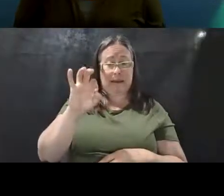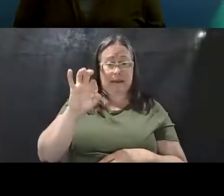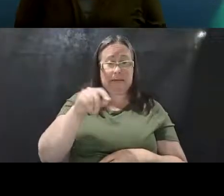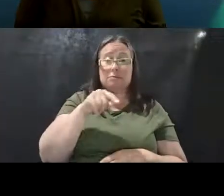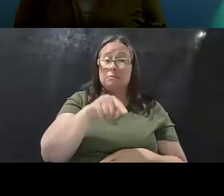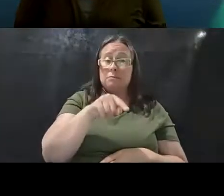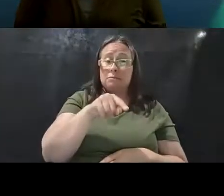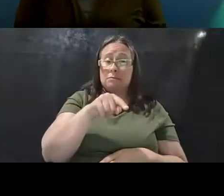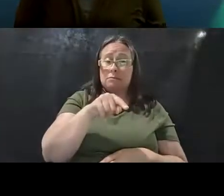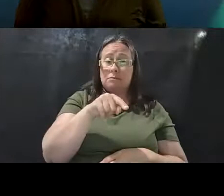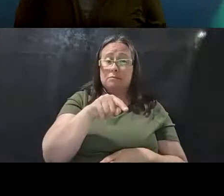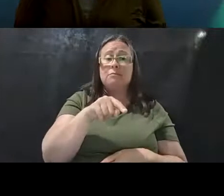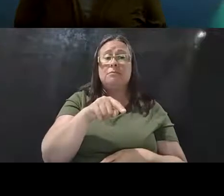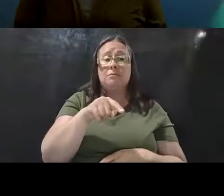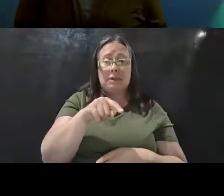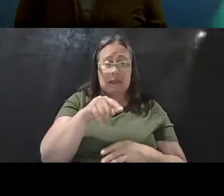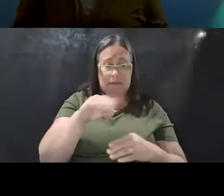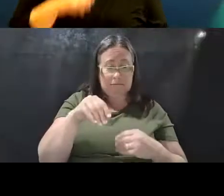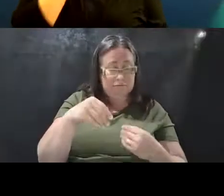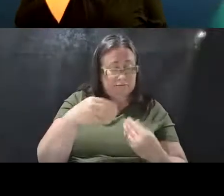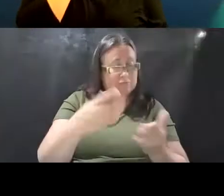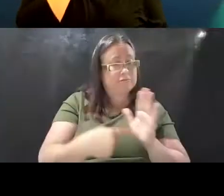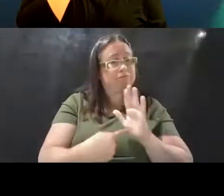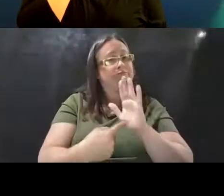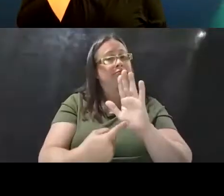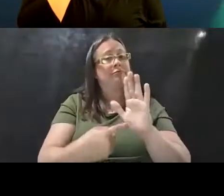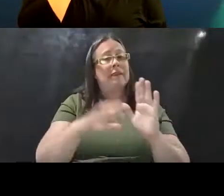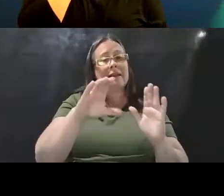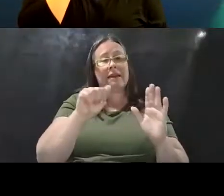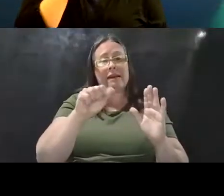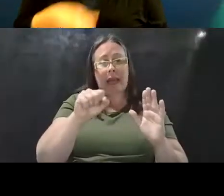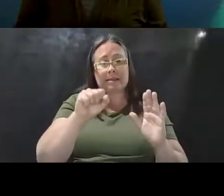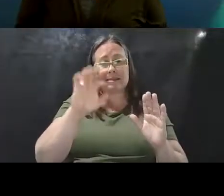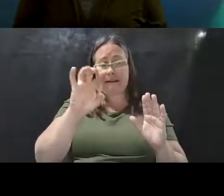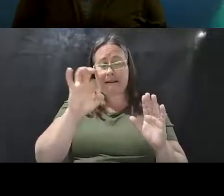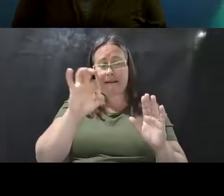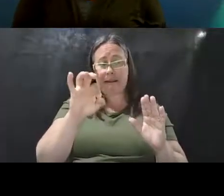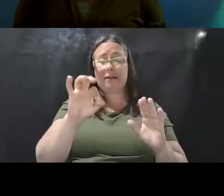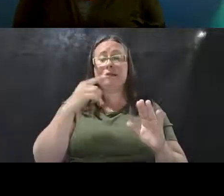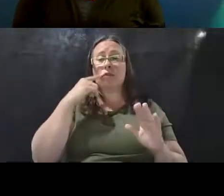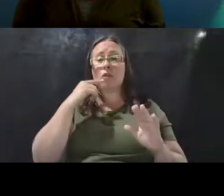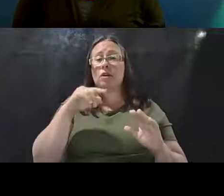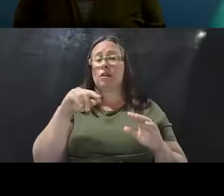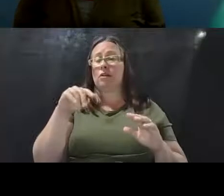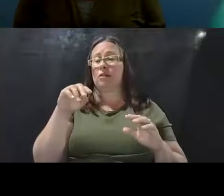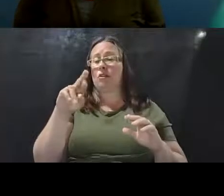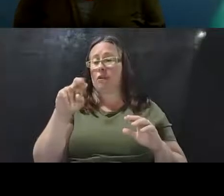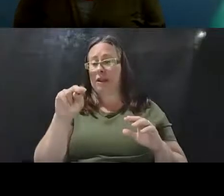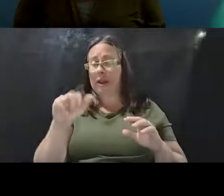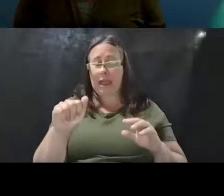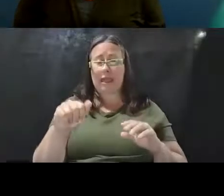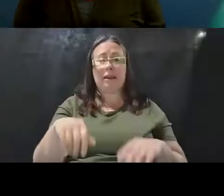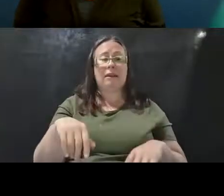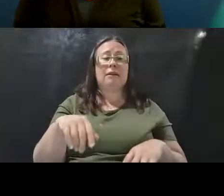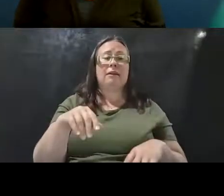they introduced Cas9 again as a modified messenger RNAs. RNAs they're very labile. They have a